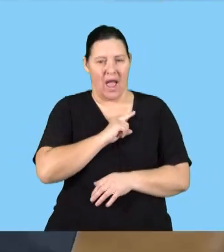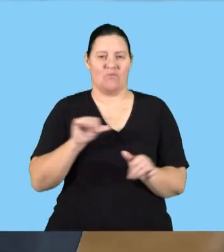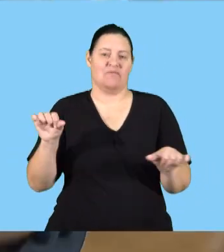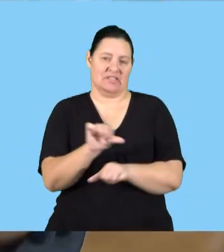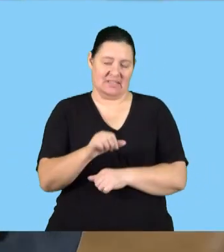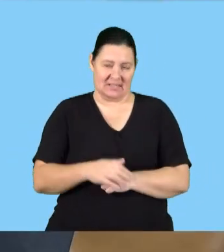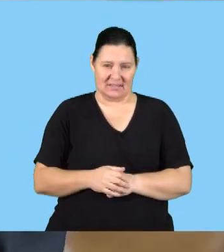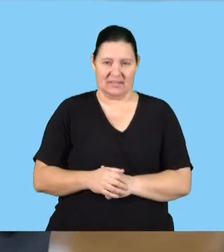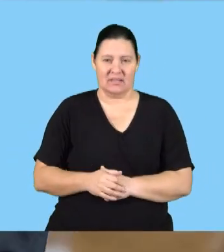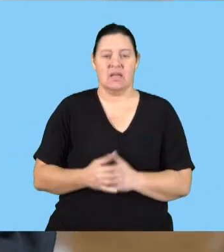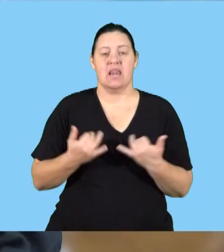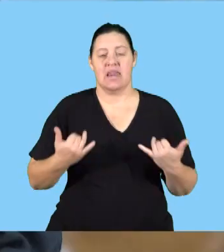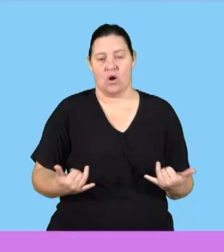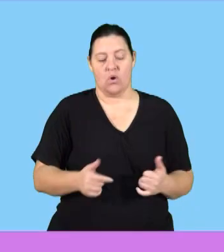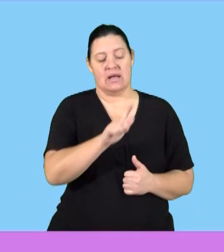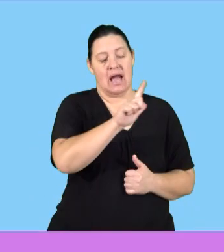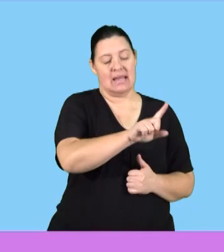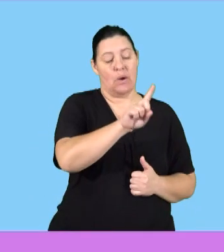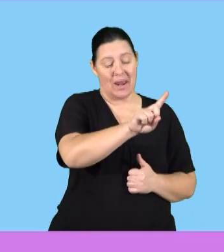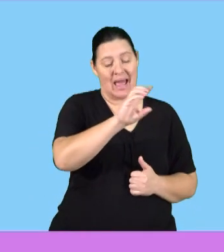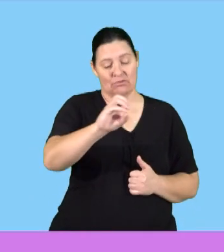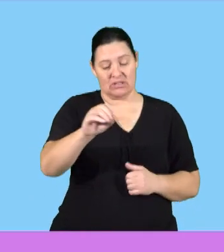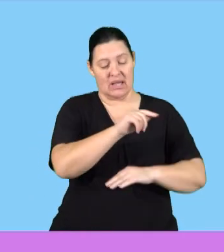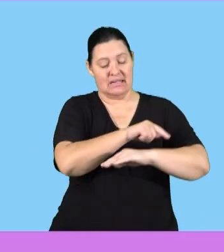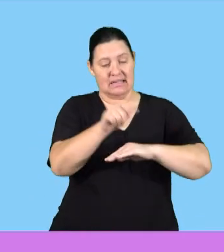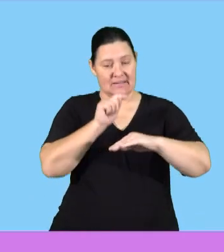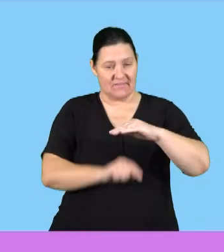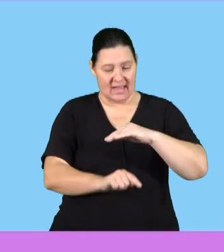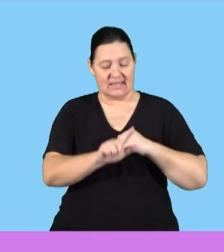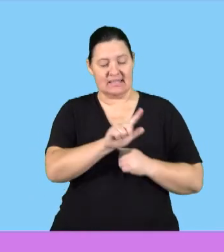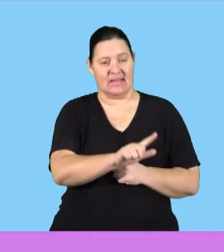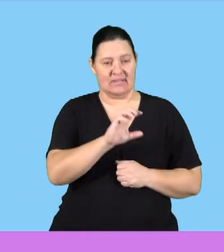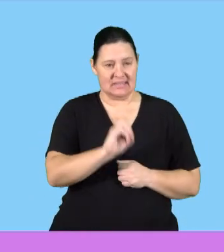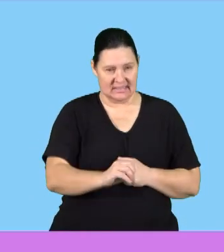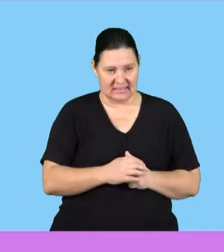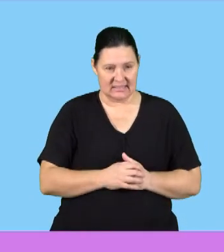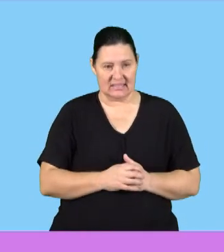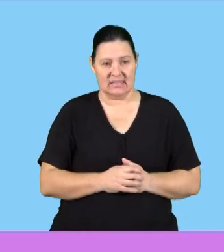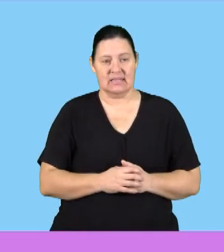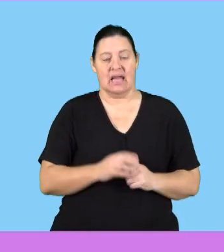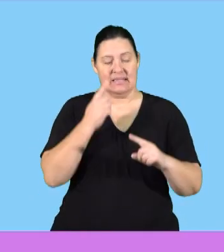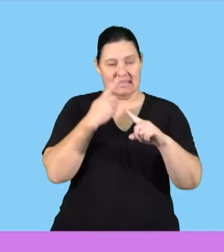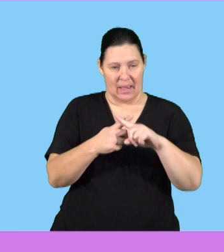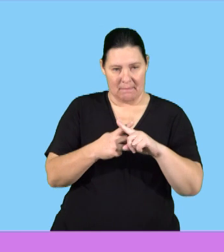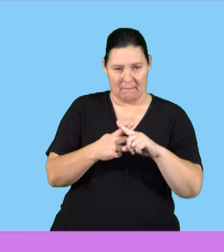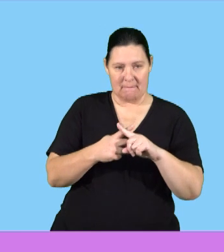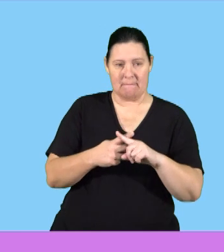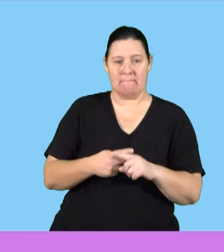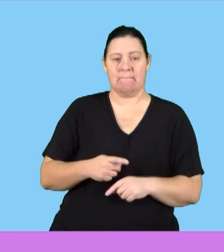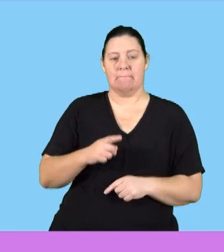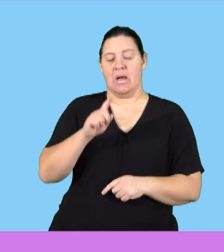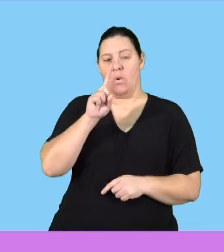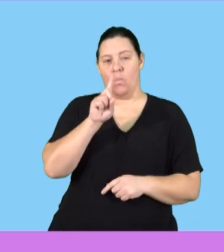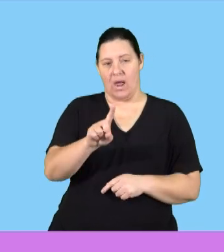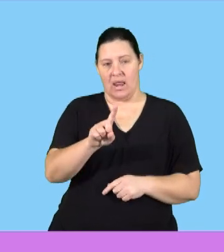we are reversing. So we are going to have 100 divided by 70 multiplied